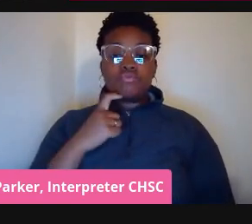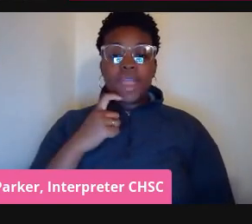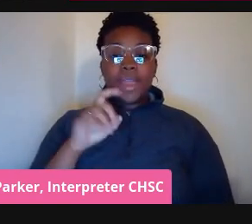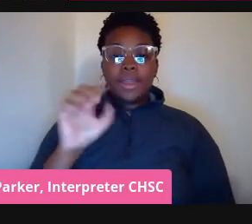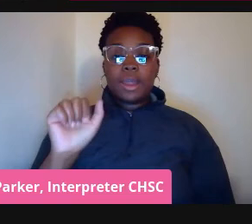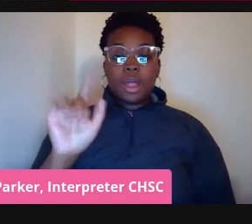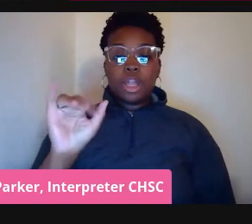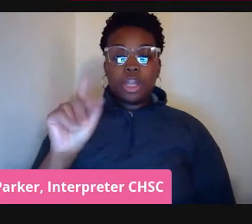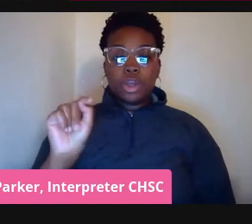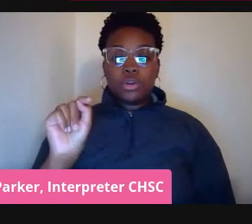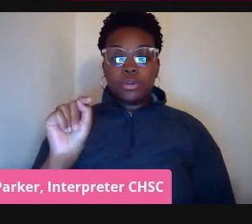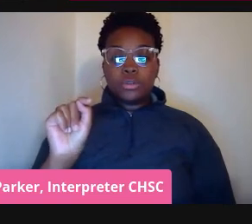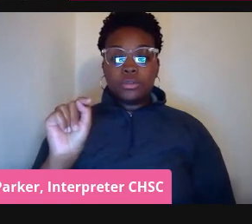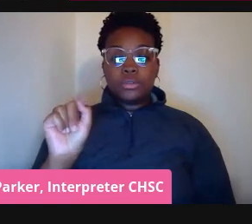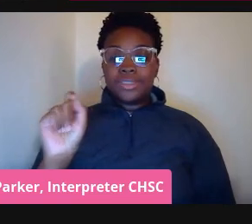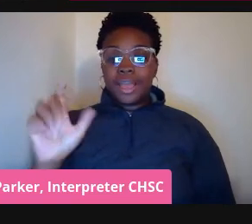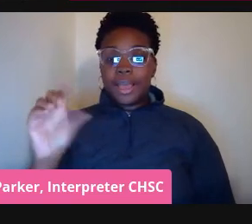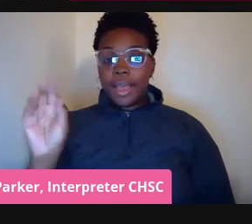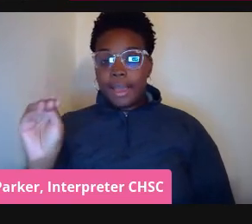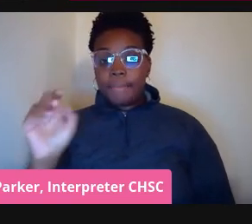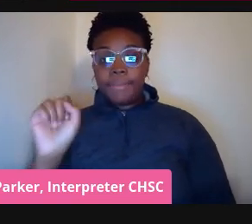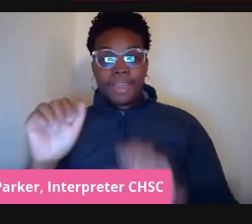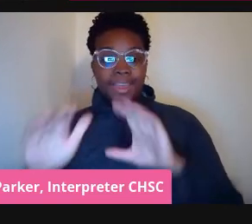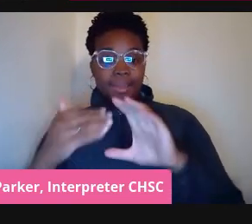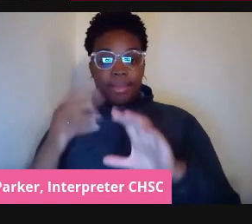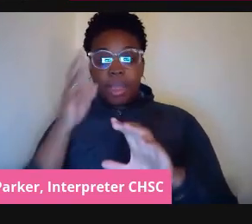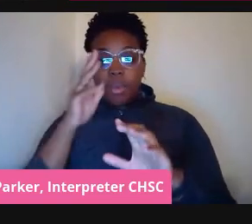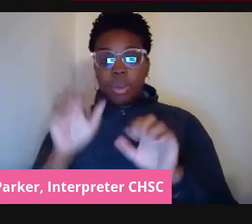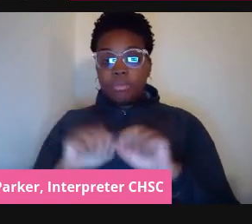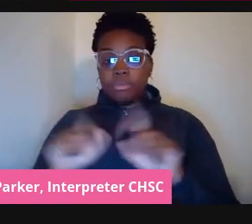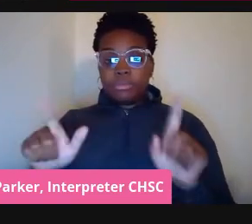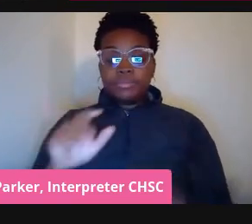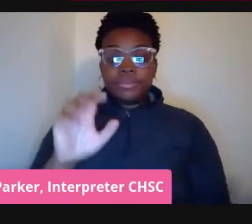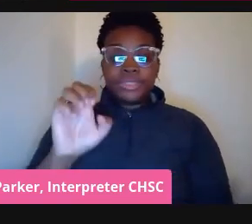me, and I'm going to go ahead and put my email address out there, which is